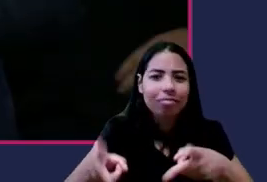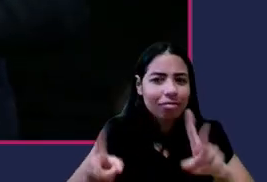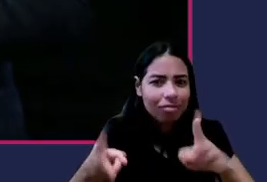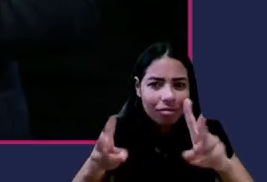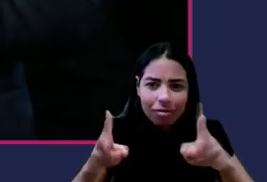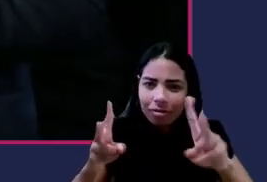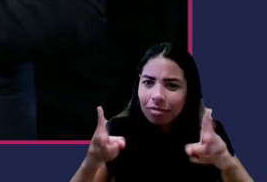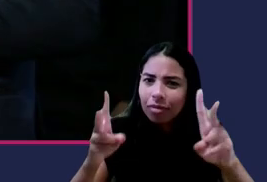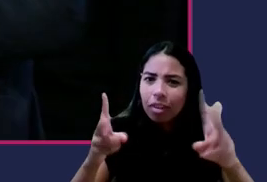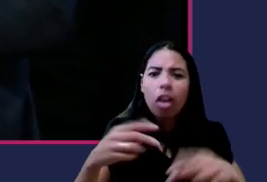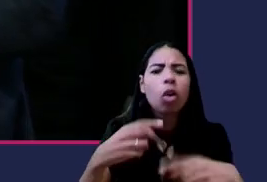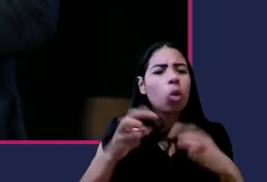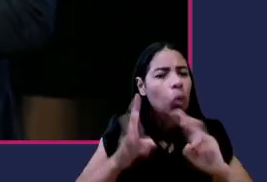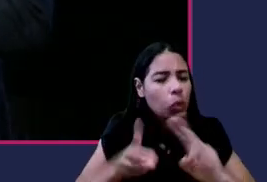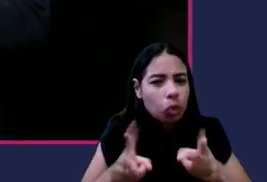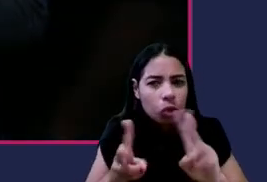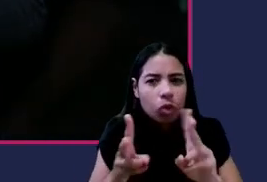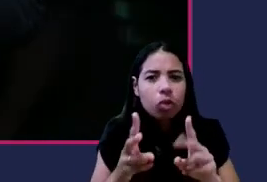We're not going to stop.